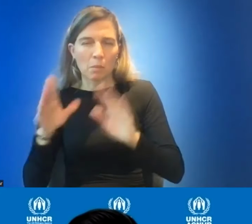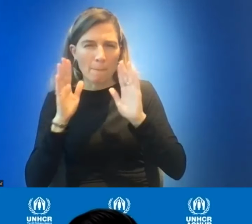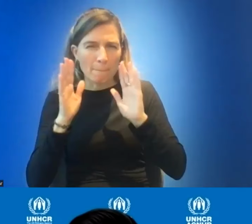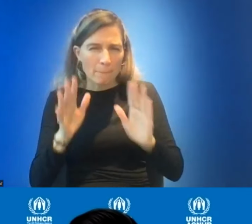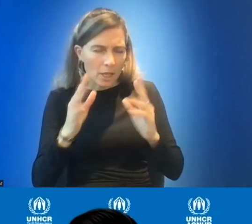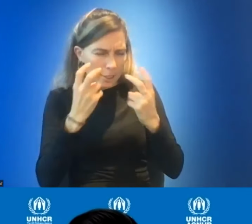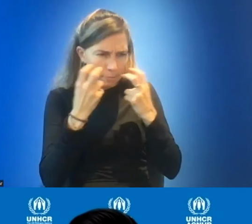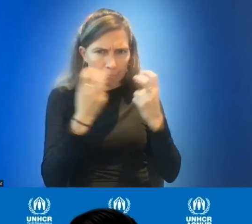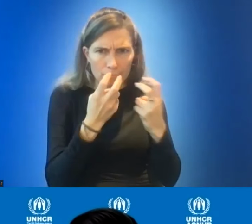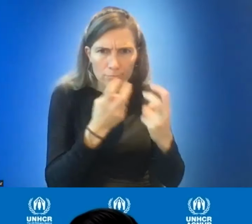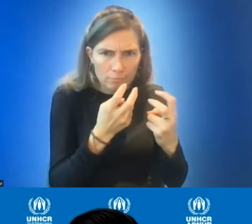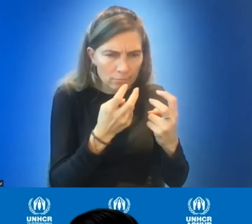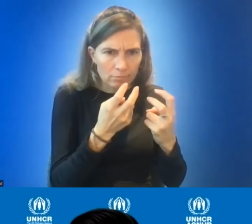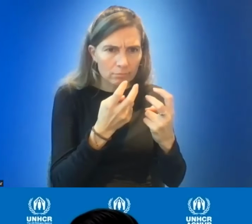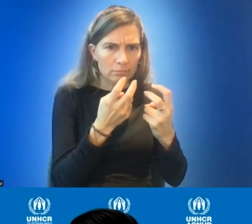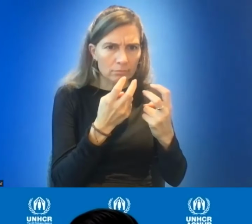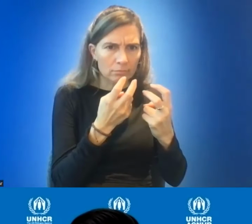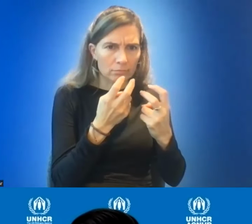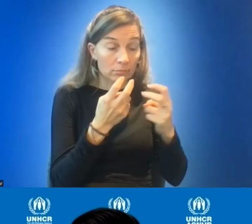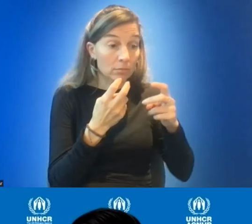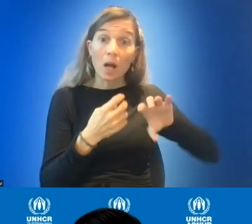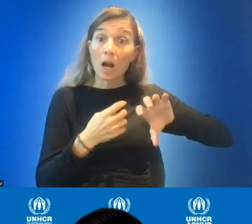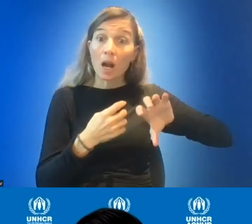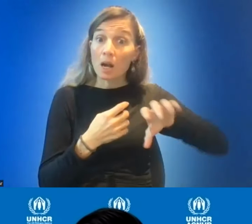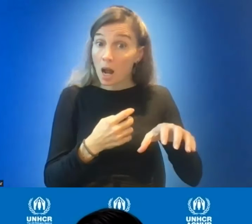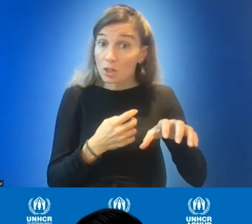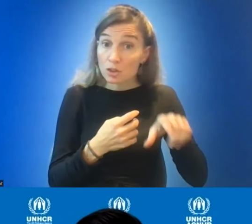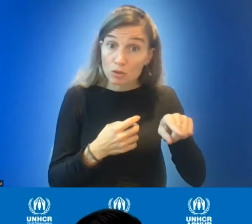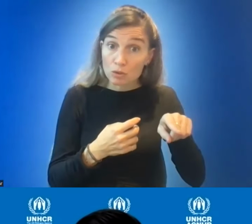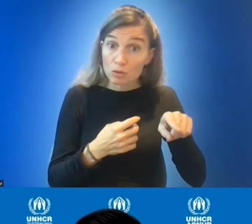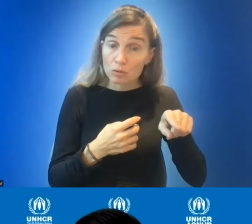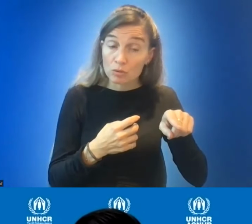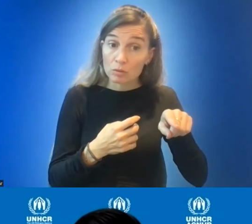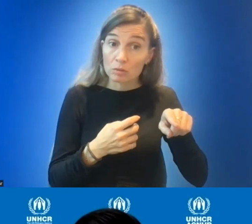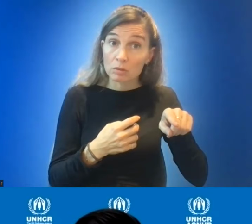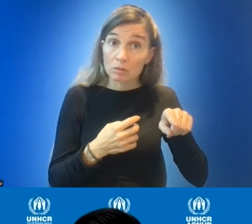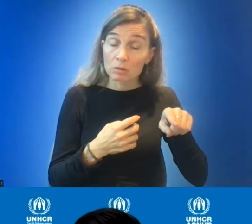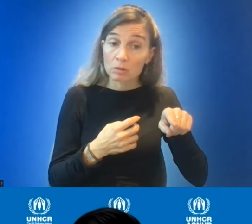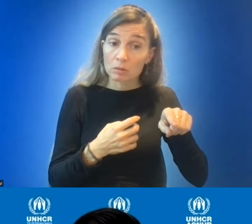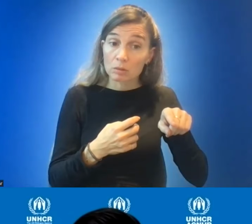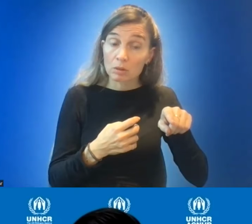there are national opportunities to